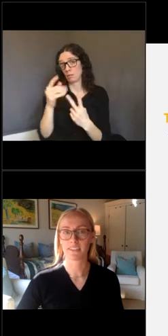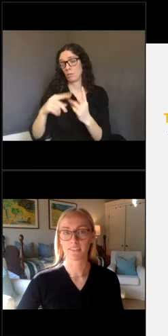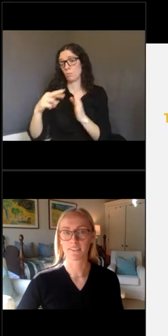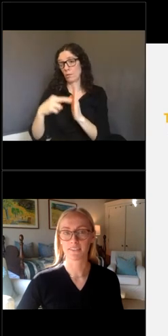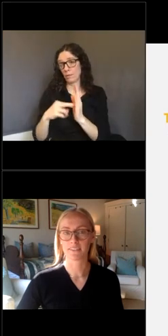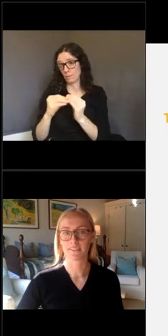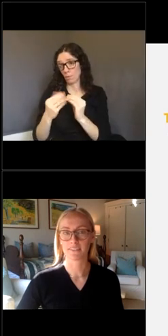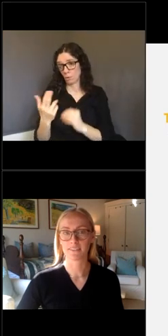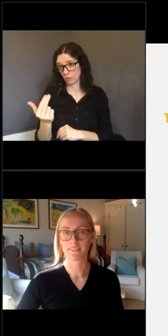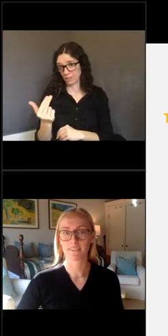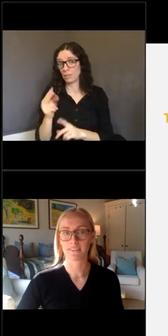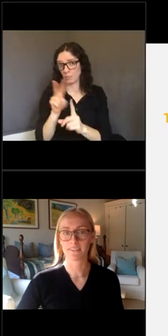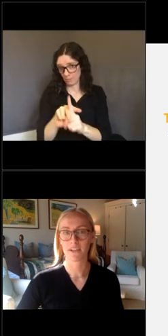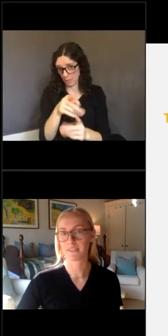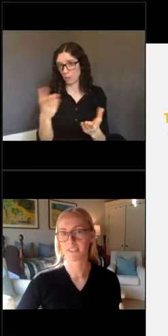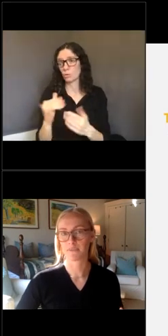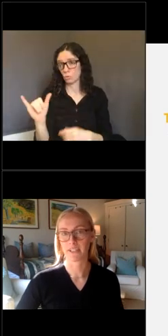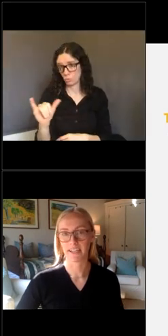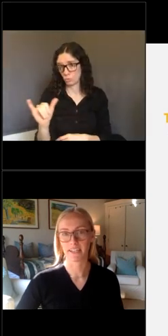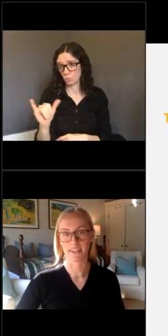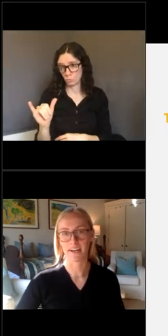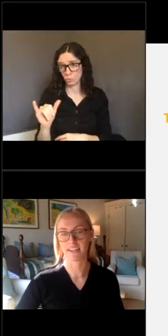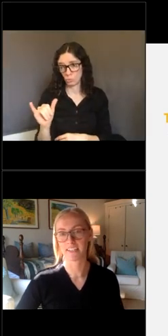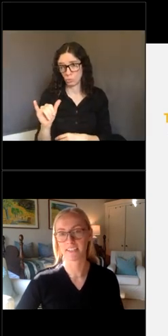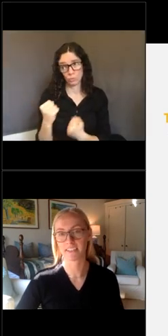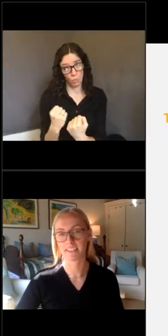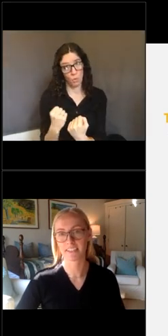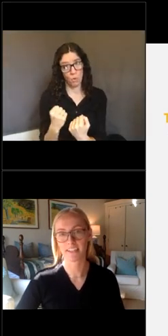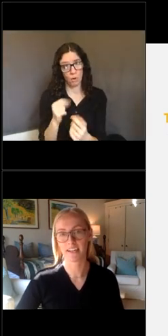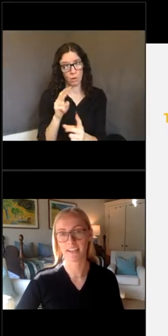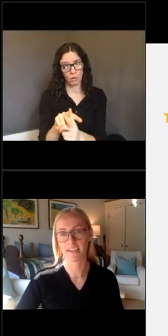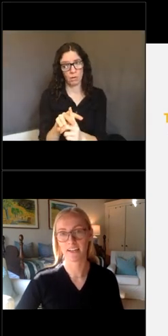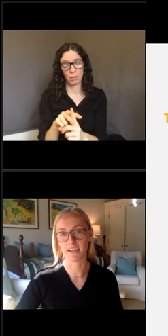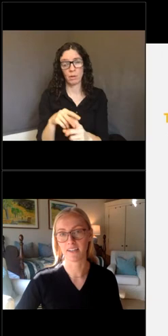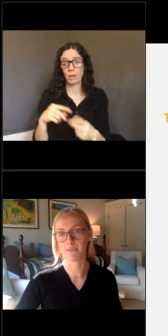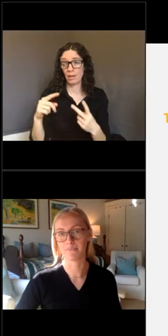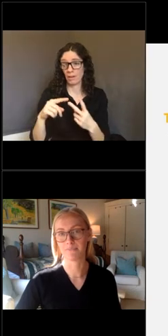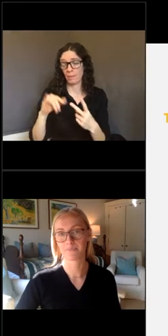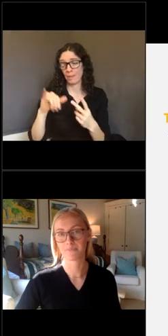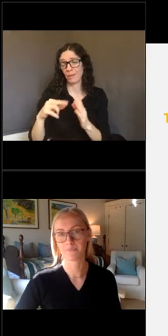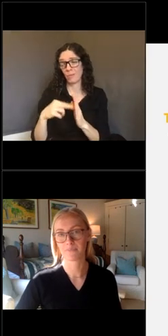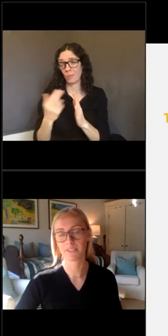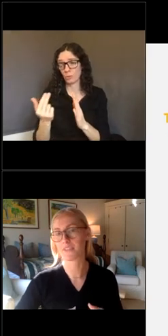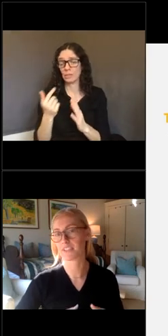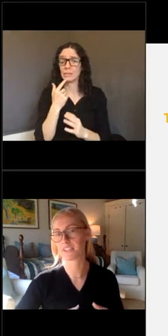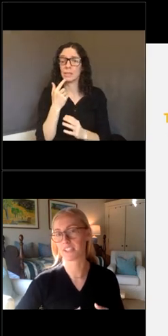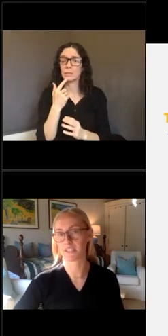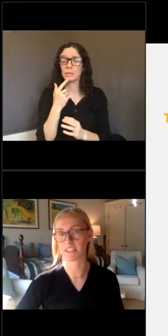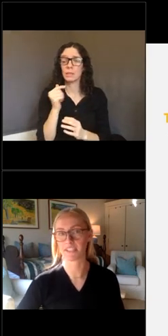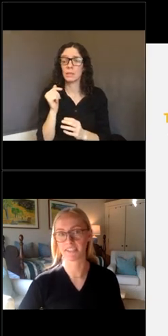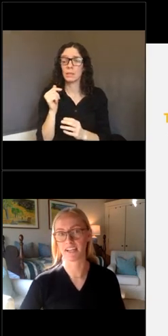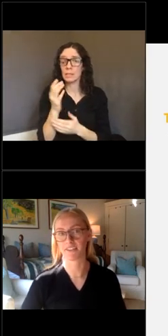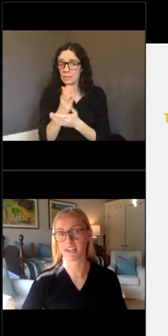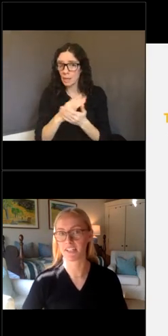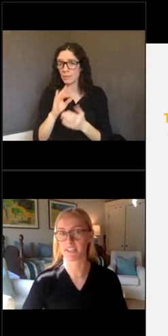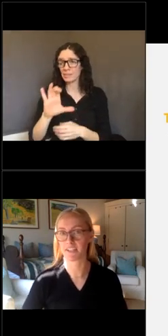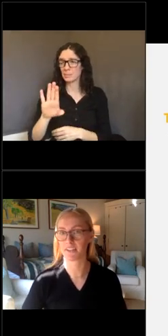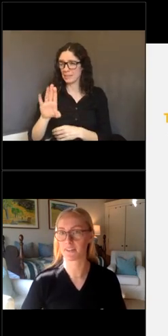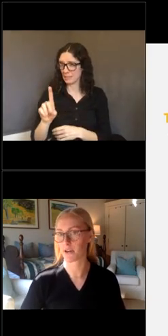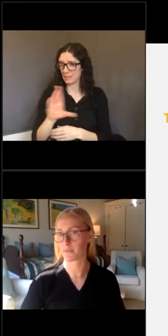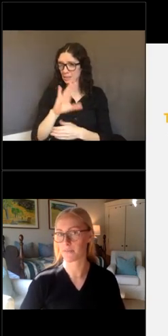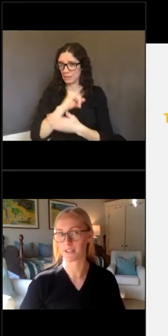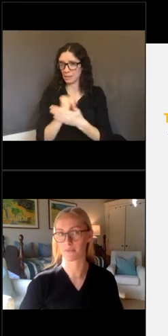strongly comes into play here, and it states that some of the CBD design